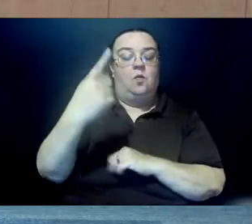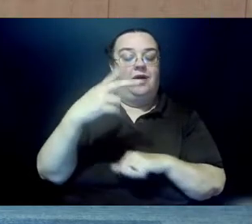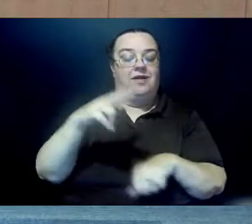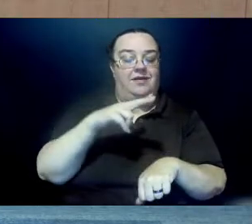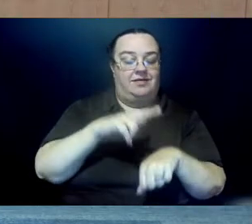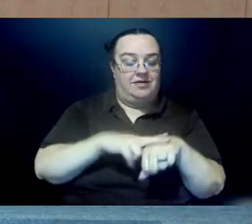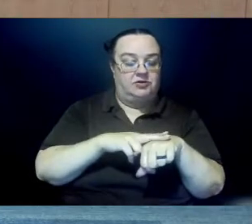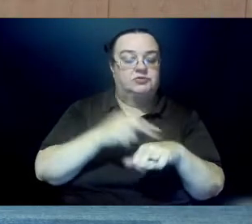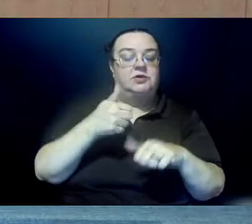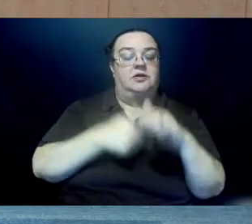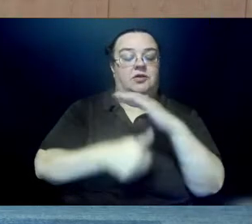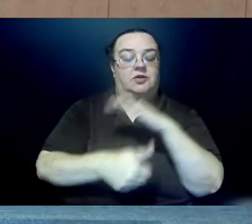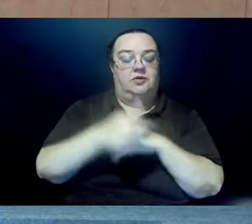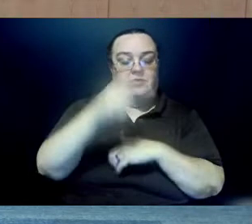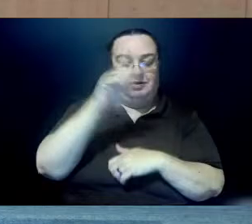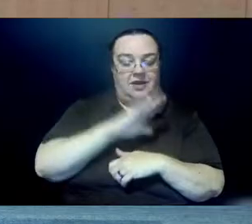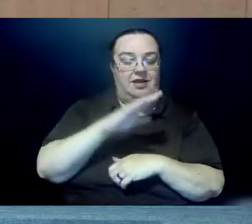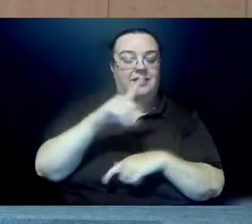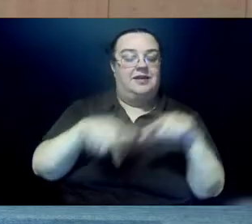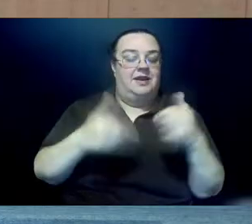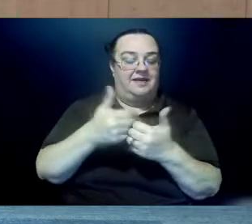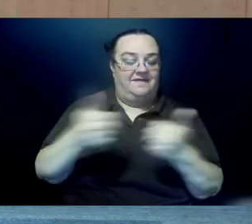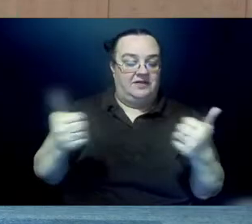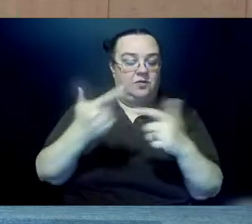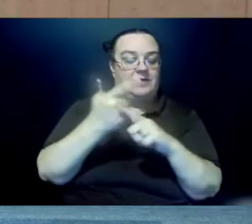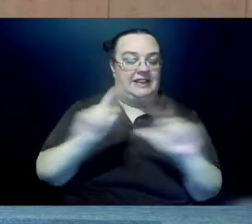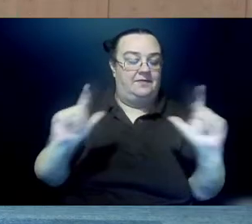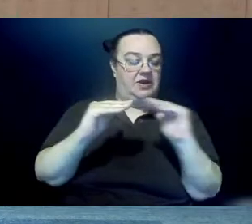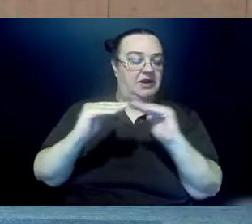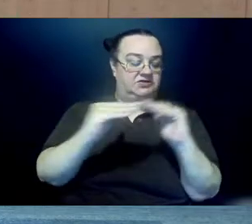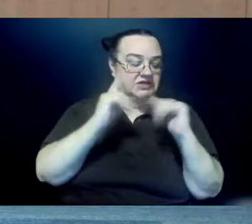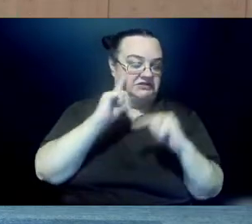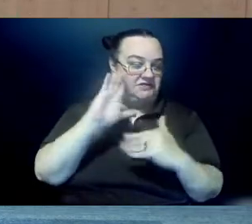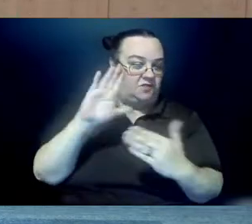under God, indivisible, with liberty and justice for all.